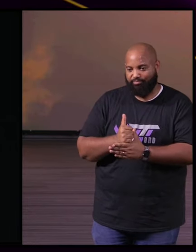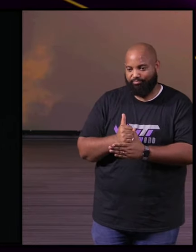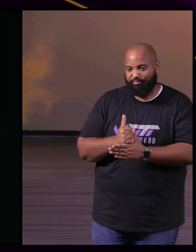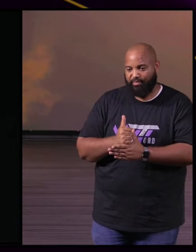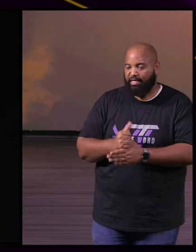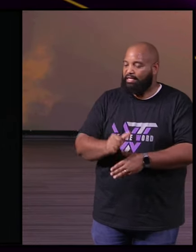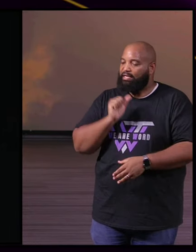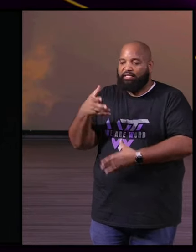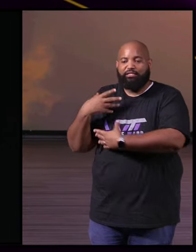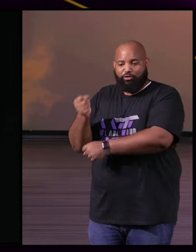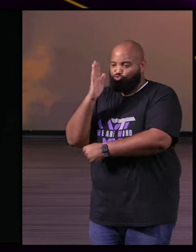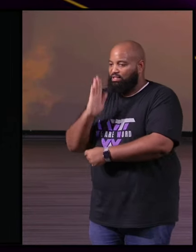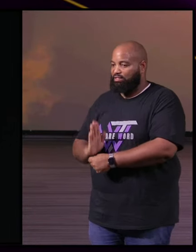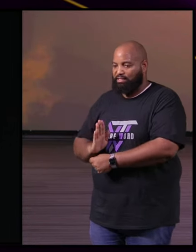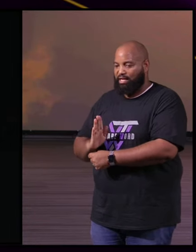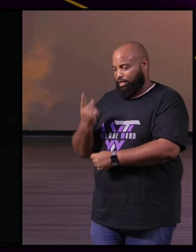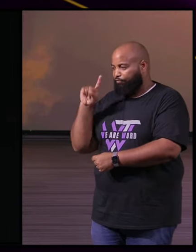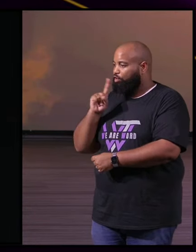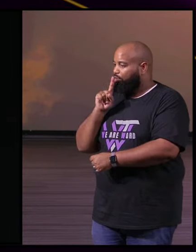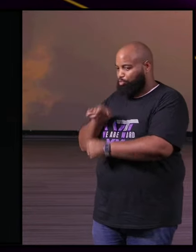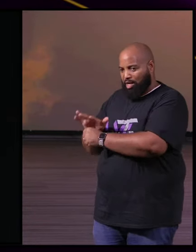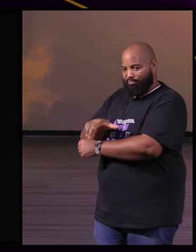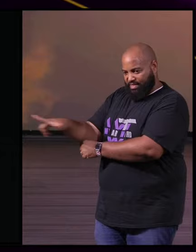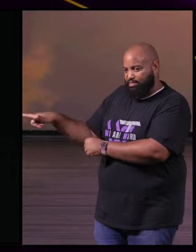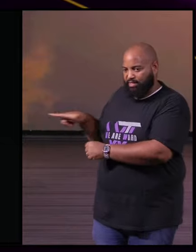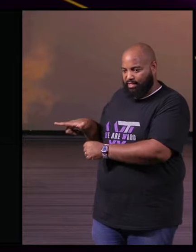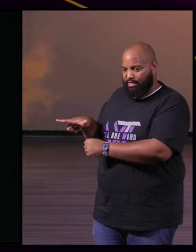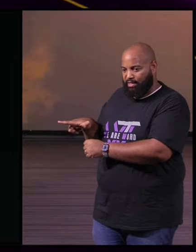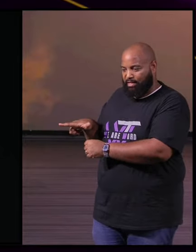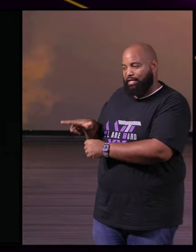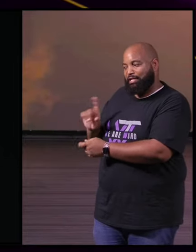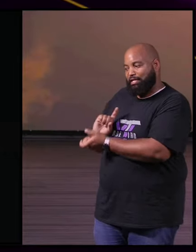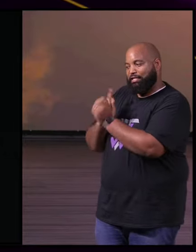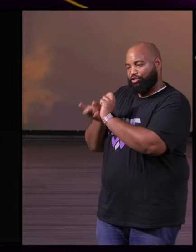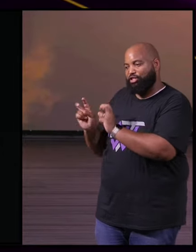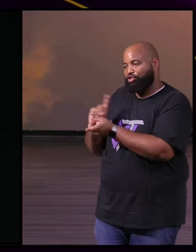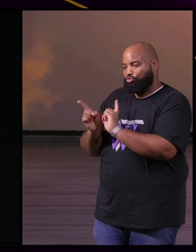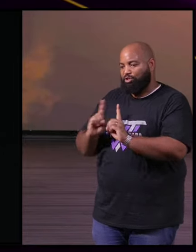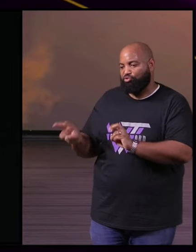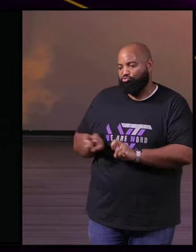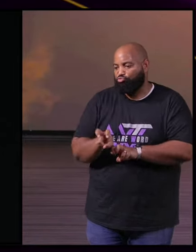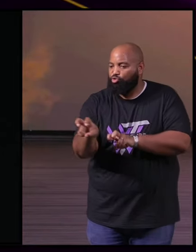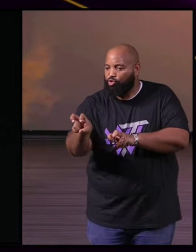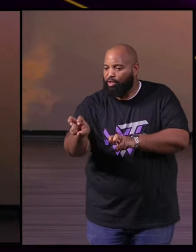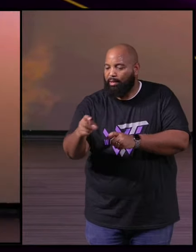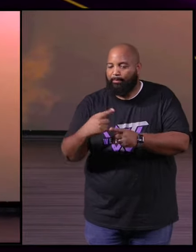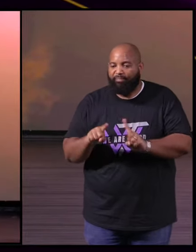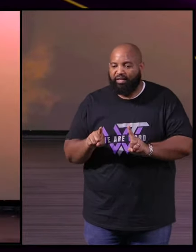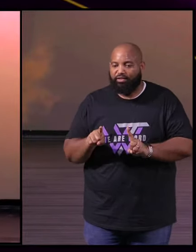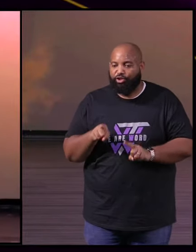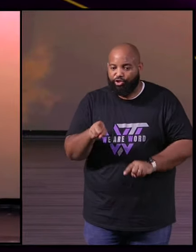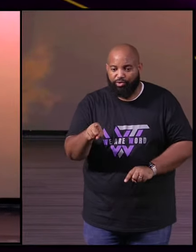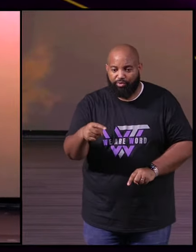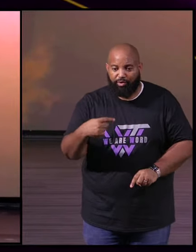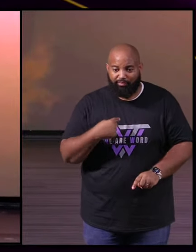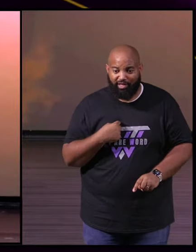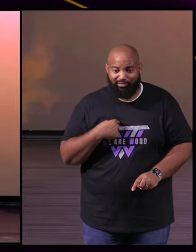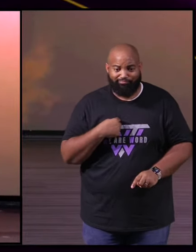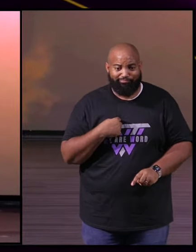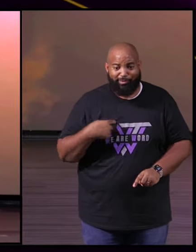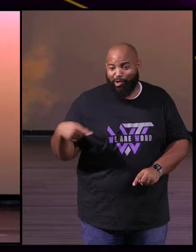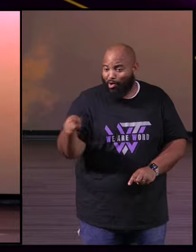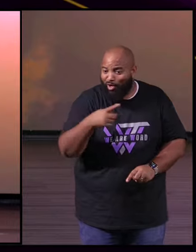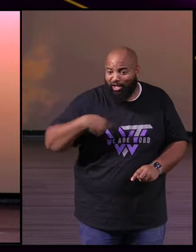And there are people in this room that you are living in your failed moment right now. The marriage could be